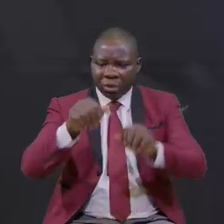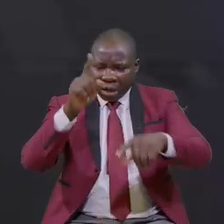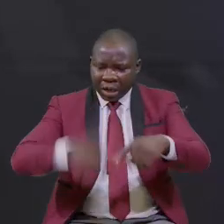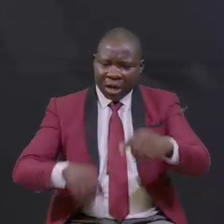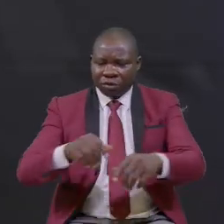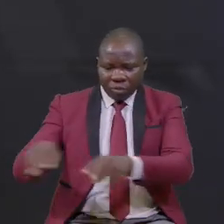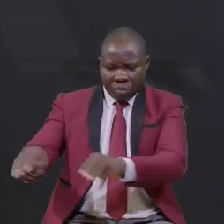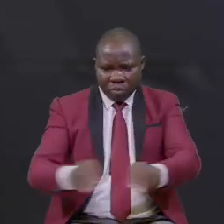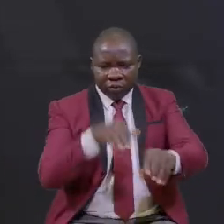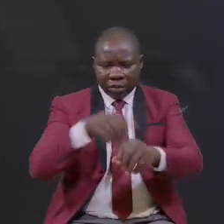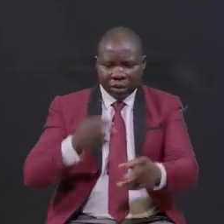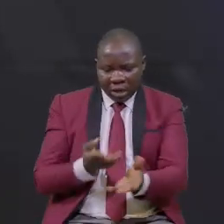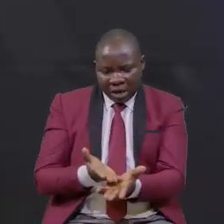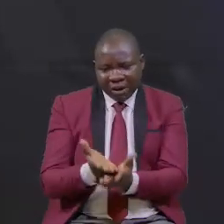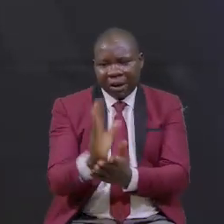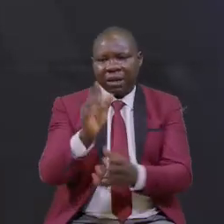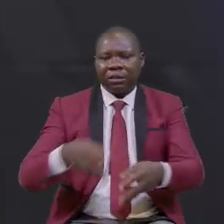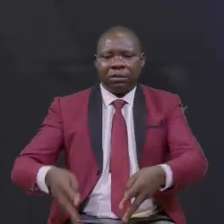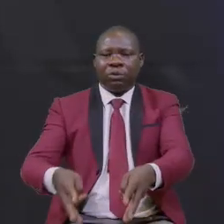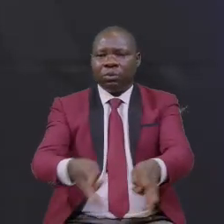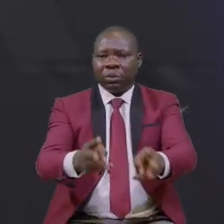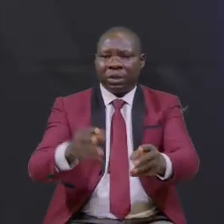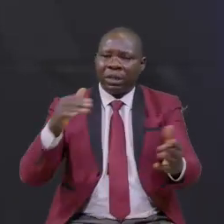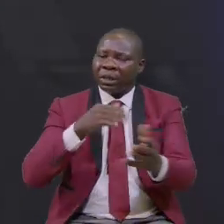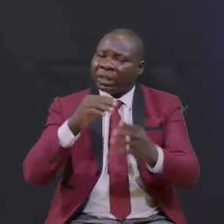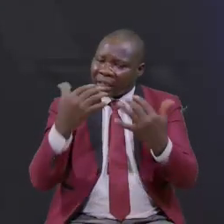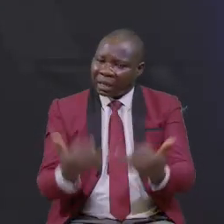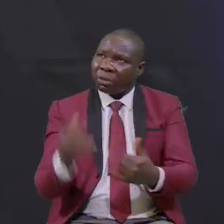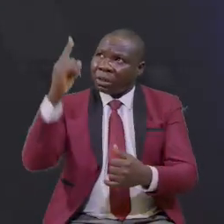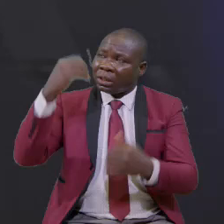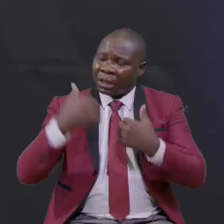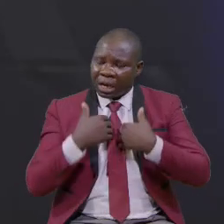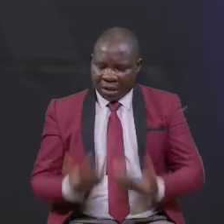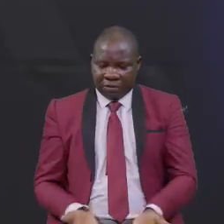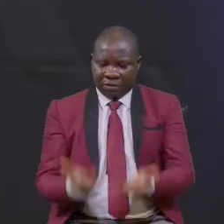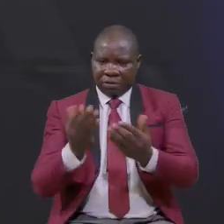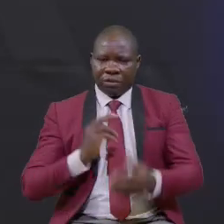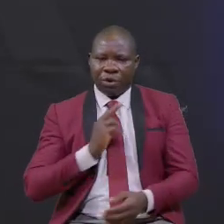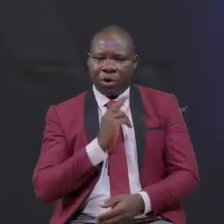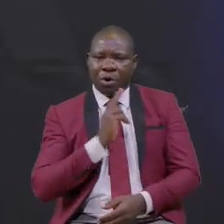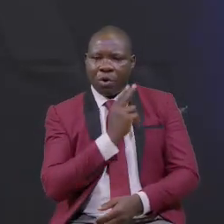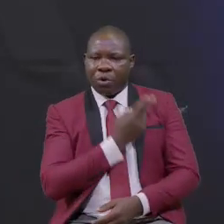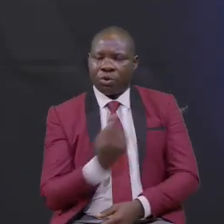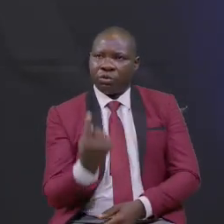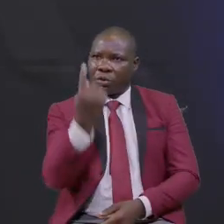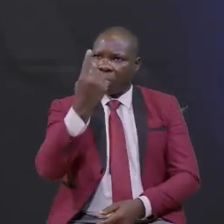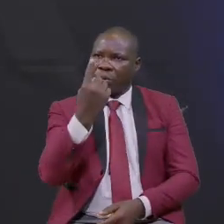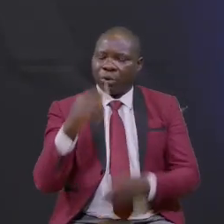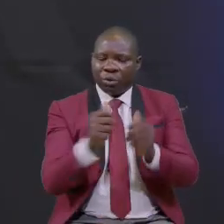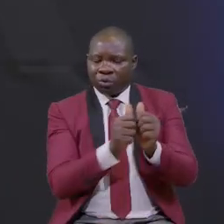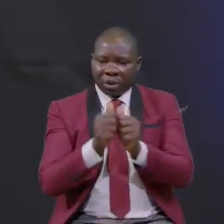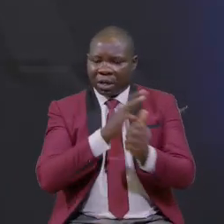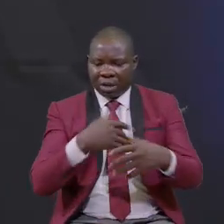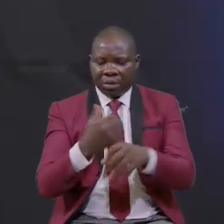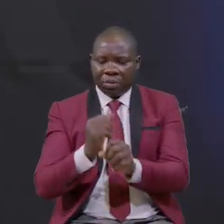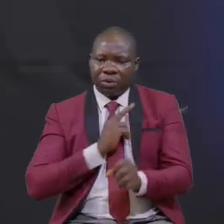has raised us up together and made us to sit together in